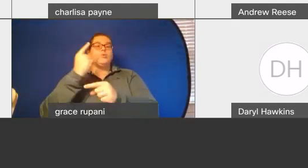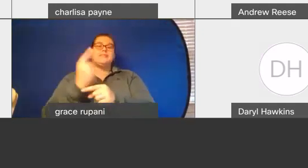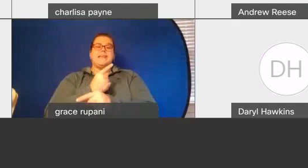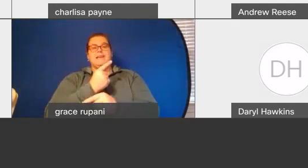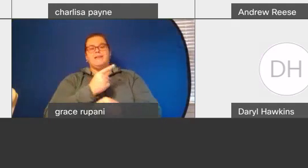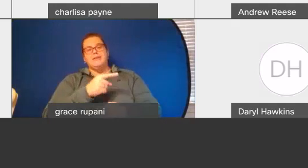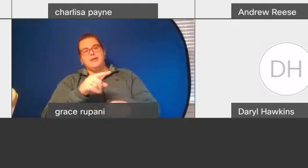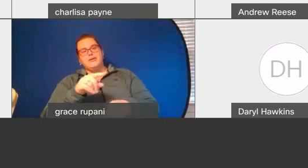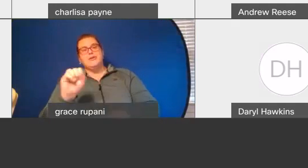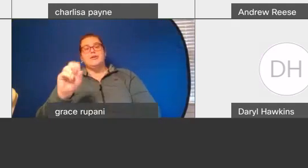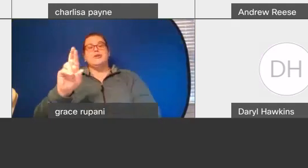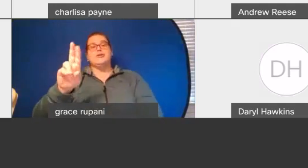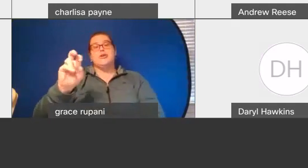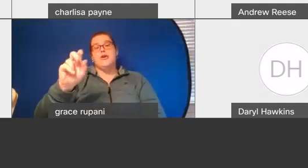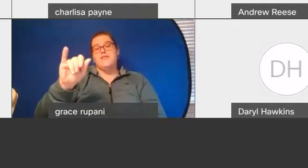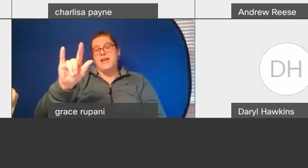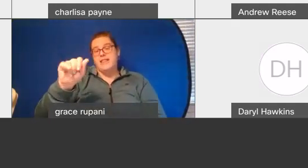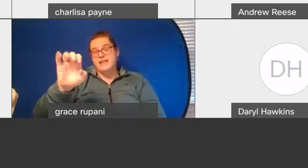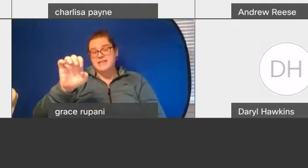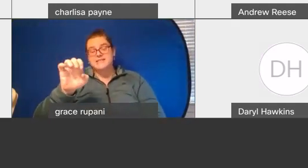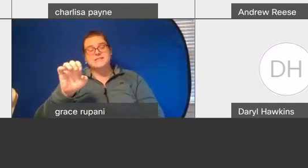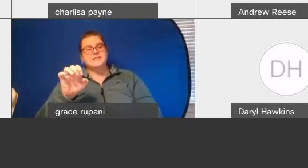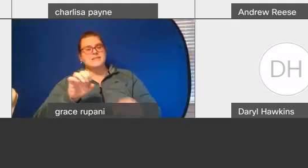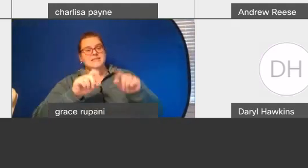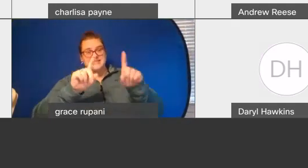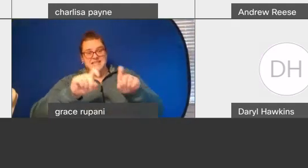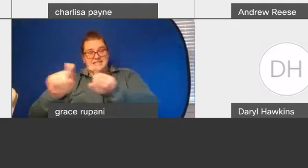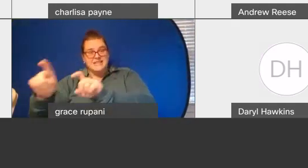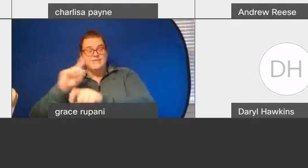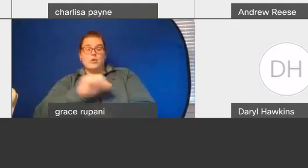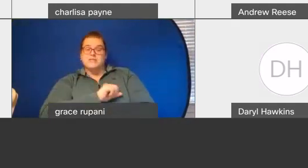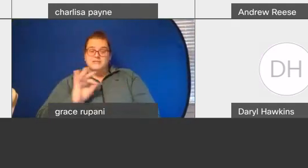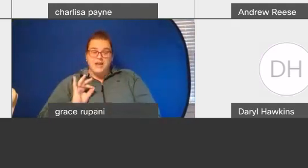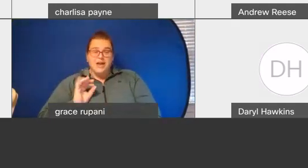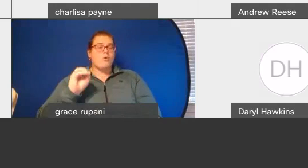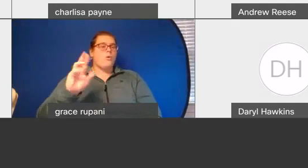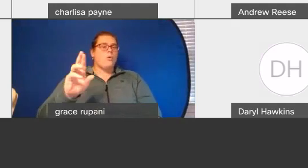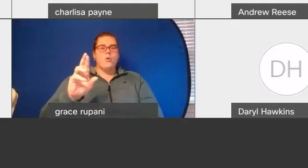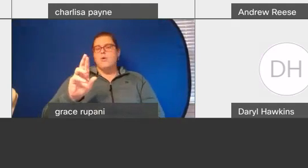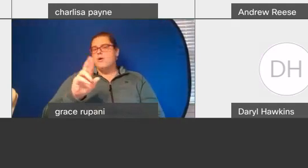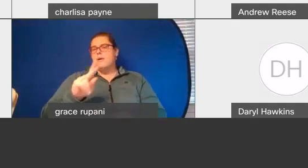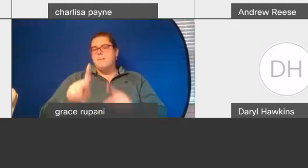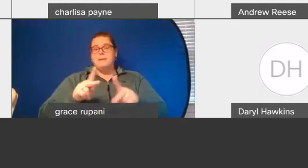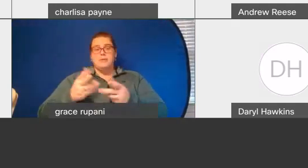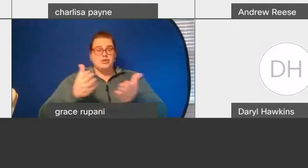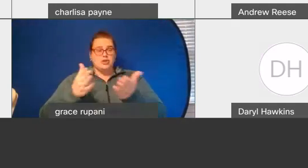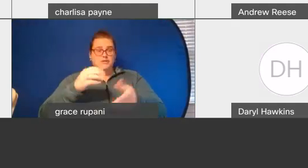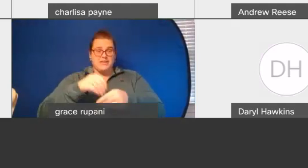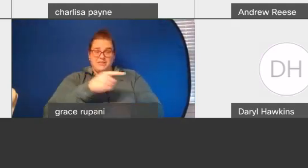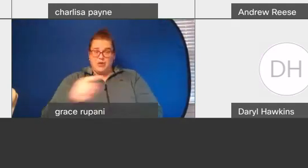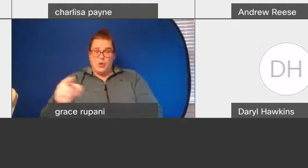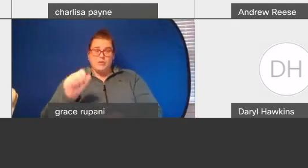surveillance testing for staff or or individuals being served in those